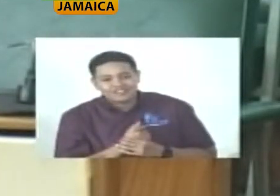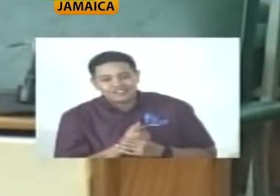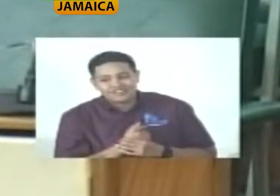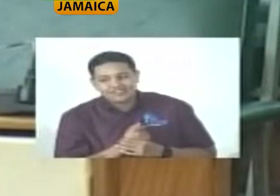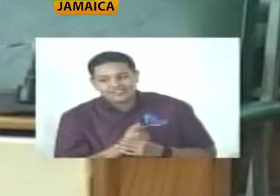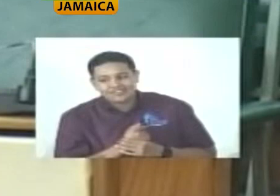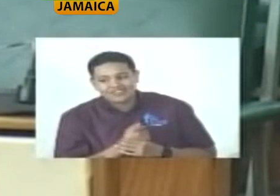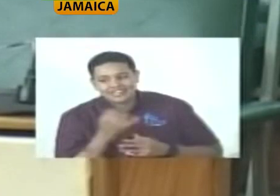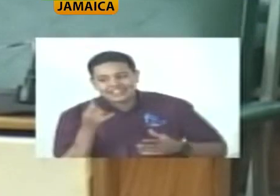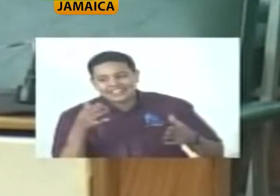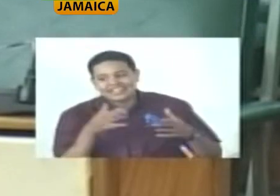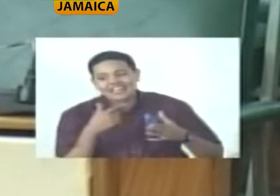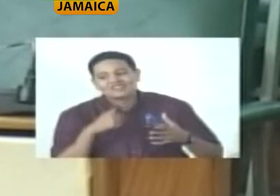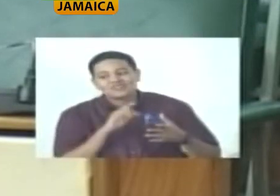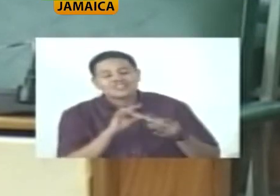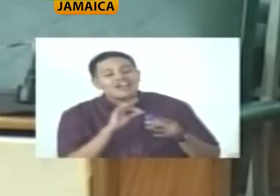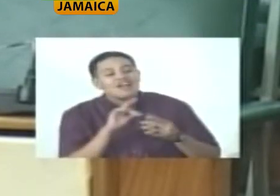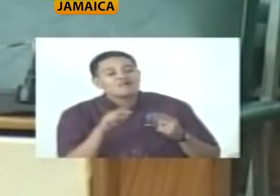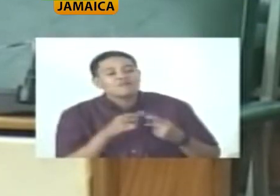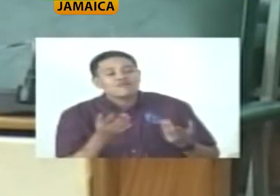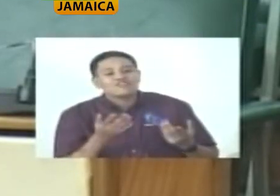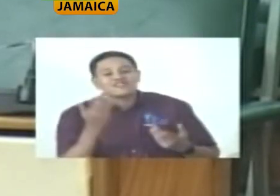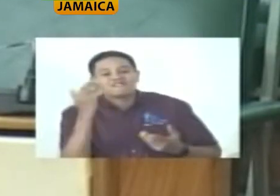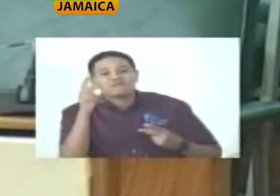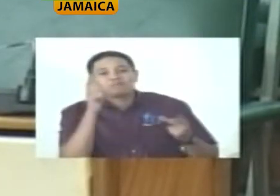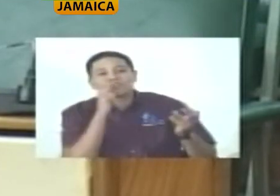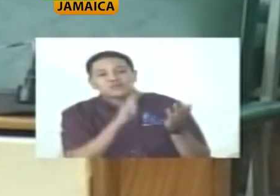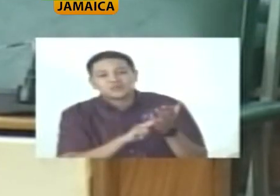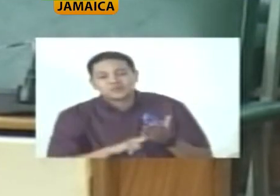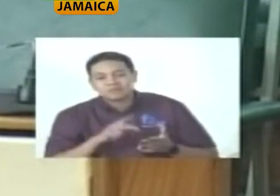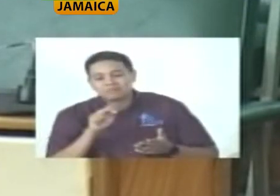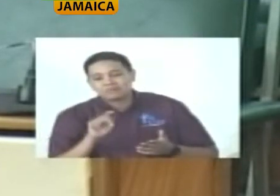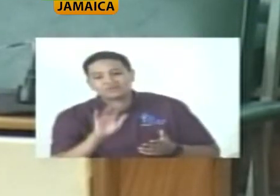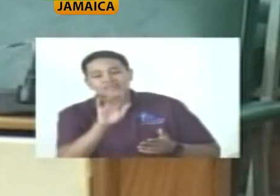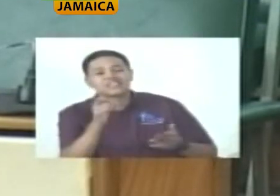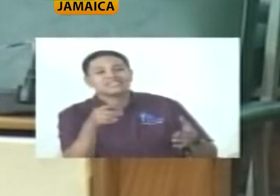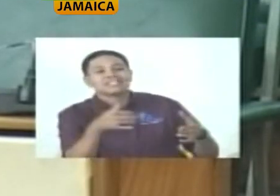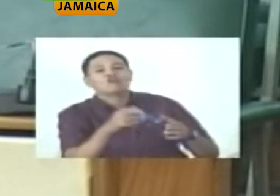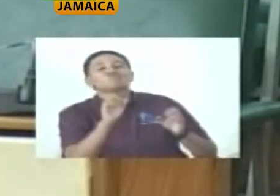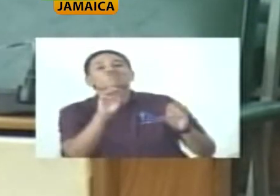gangs we're talking about. Anyway, Mr. President, with that said,